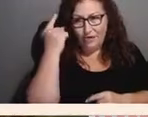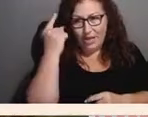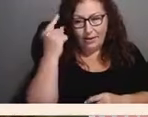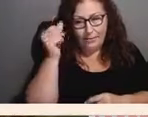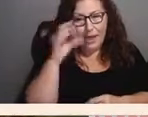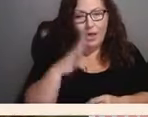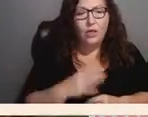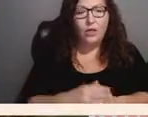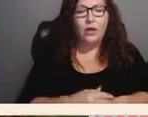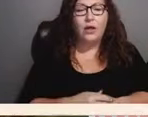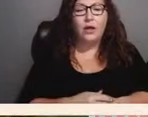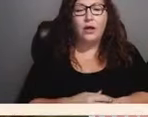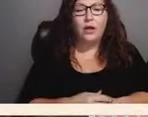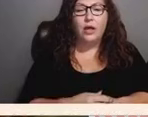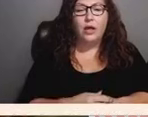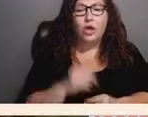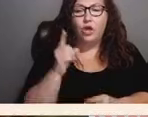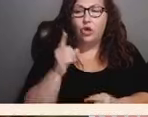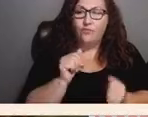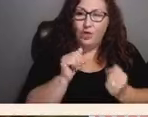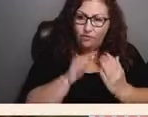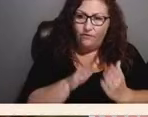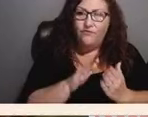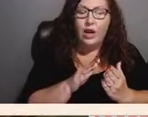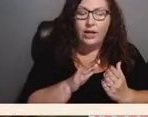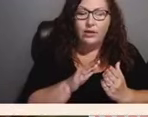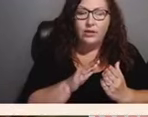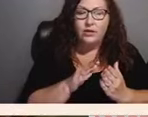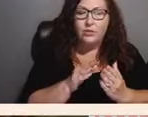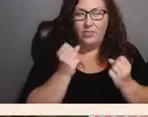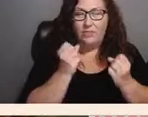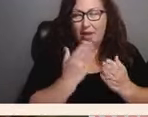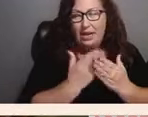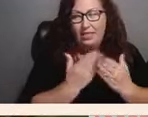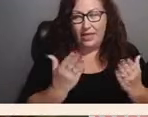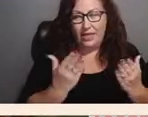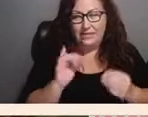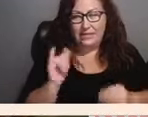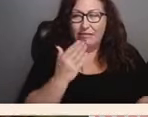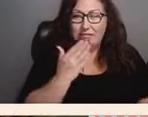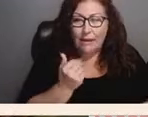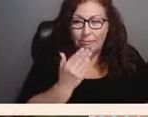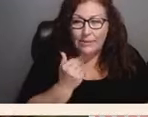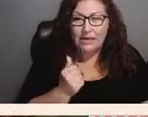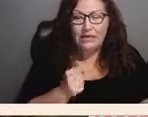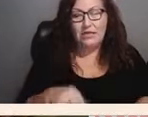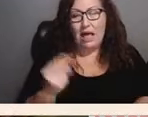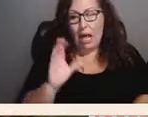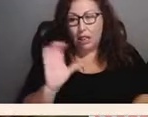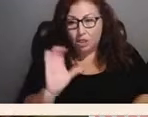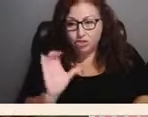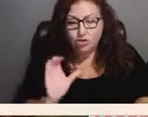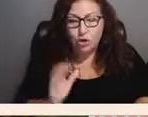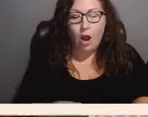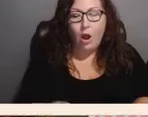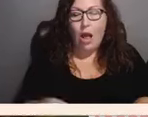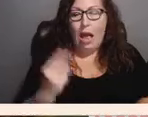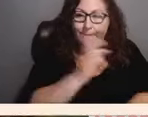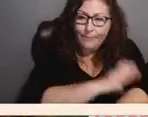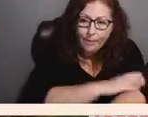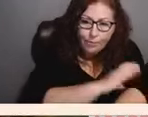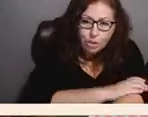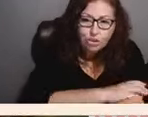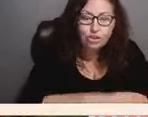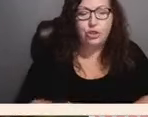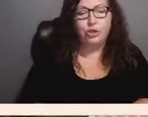have been confronted with many things like diabetes, high cholesterol, high blood pressure,